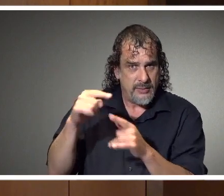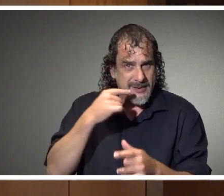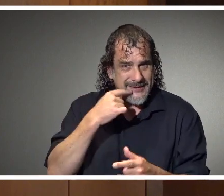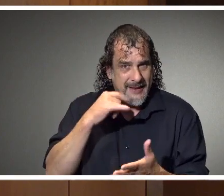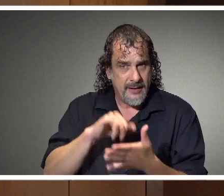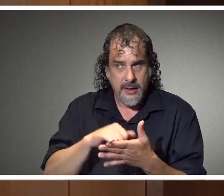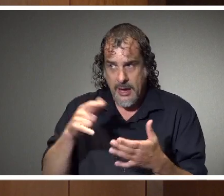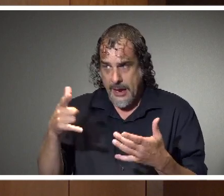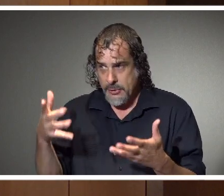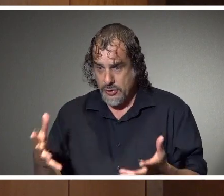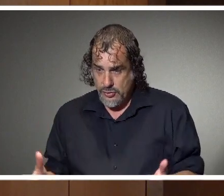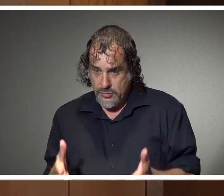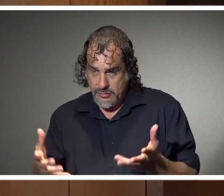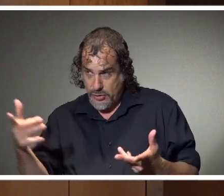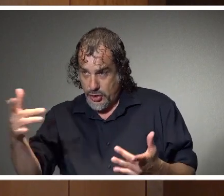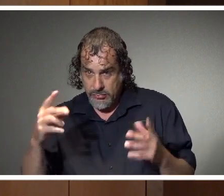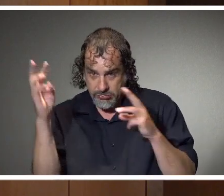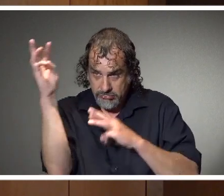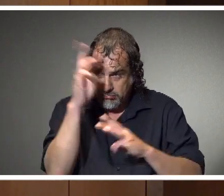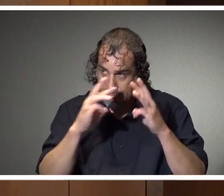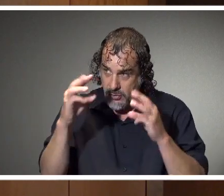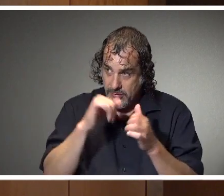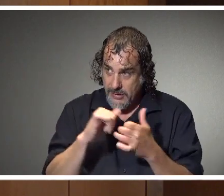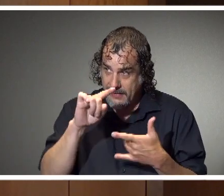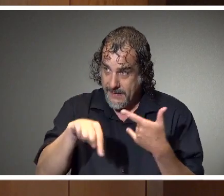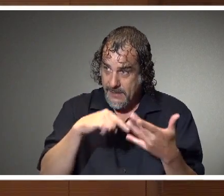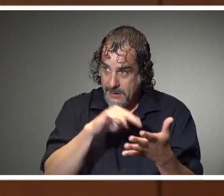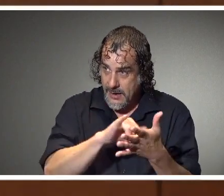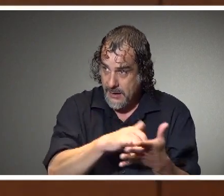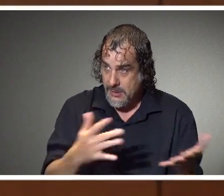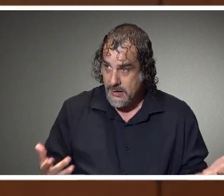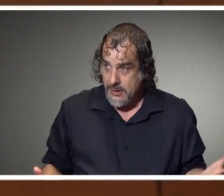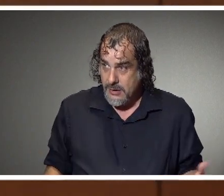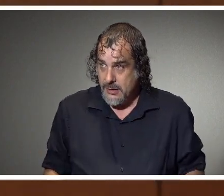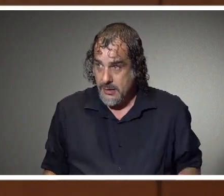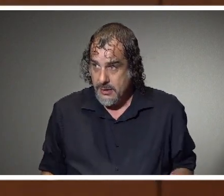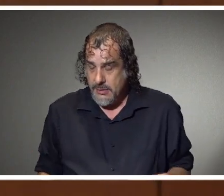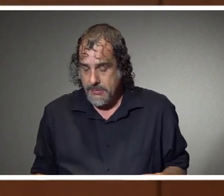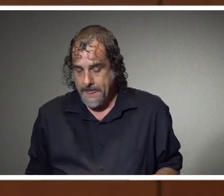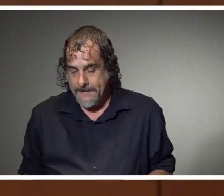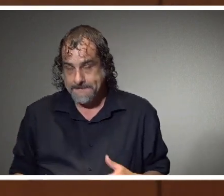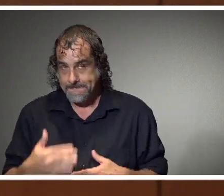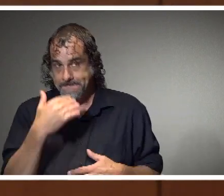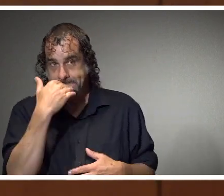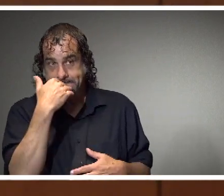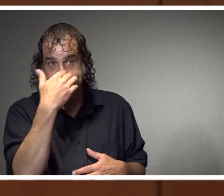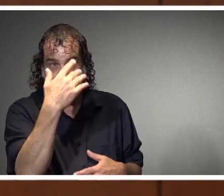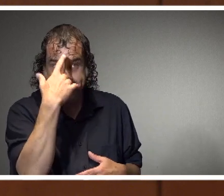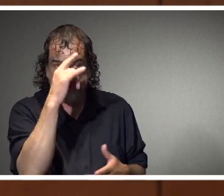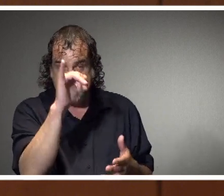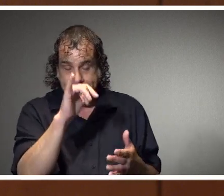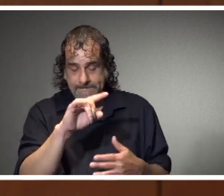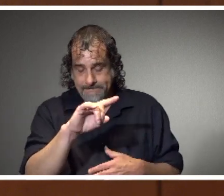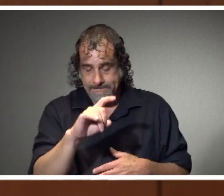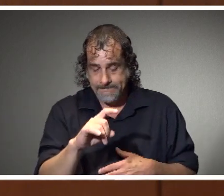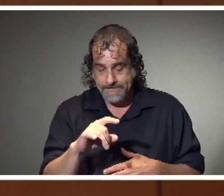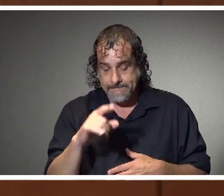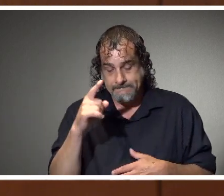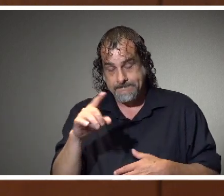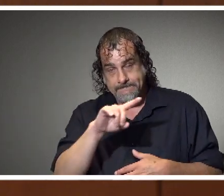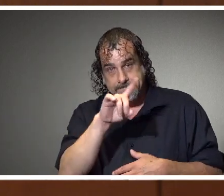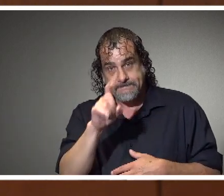encourage that, and do you have any concerns regarding that? Well, thank you for the question. The question is